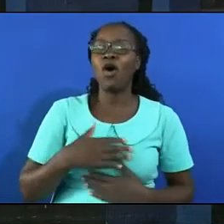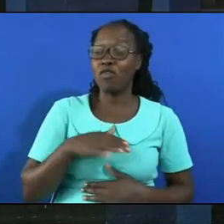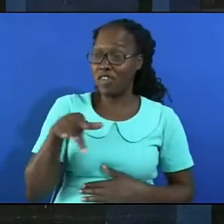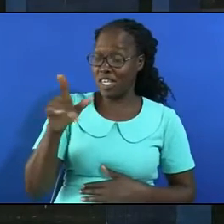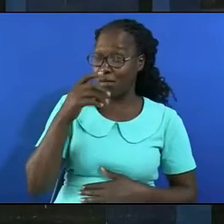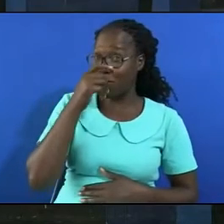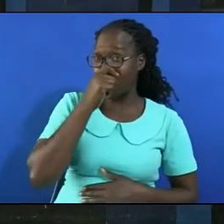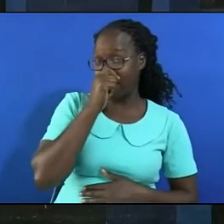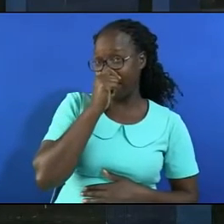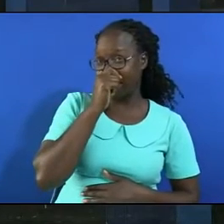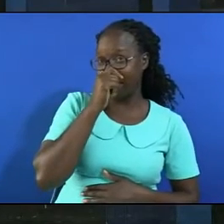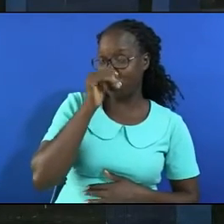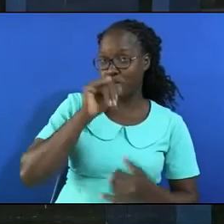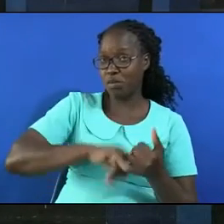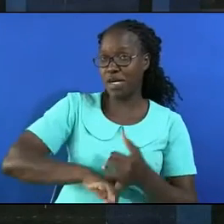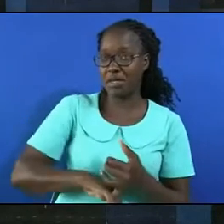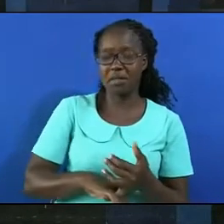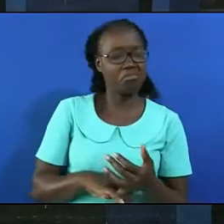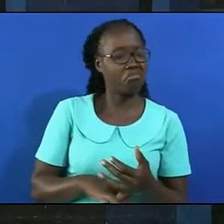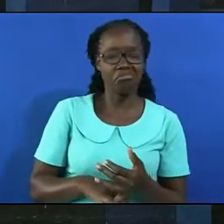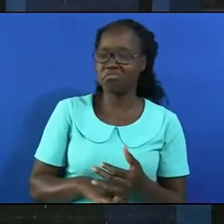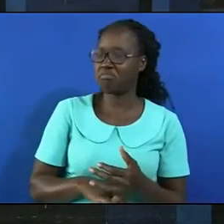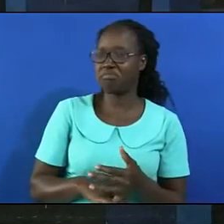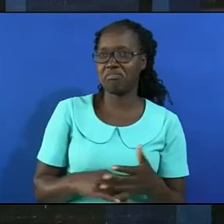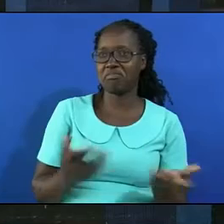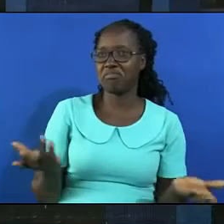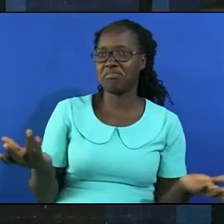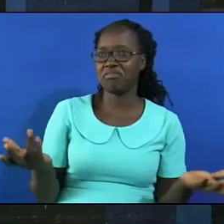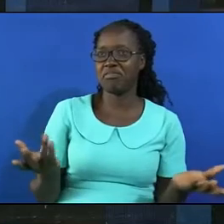wishing to be married.